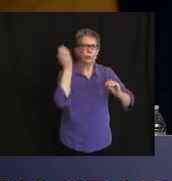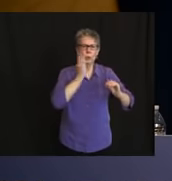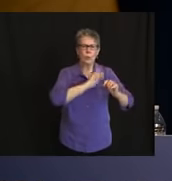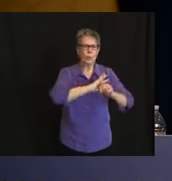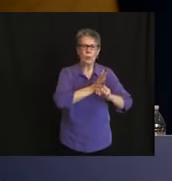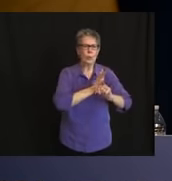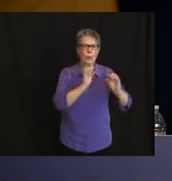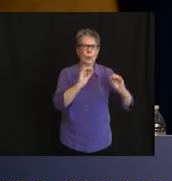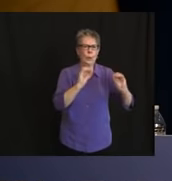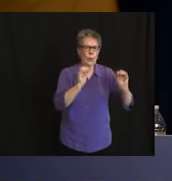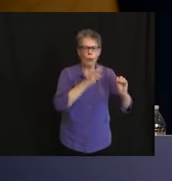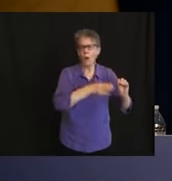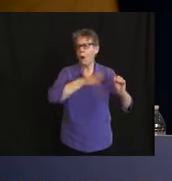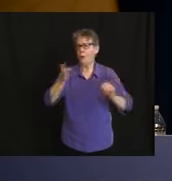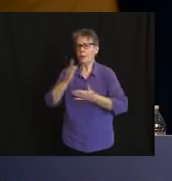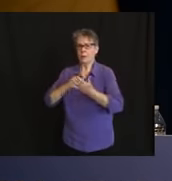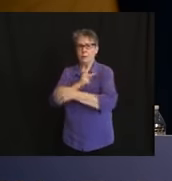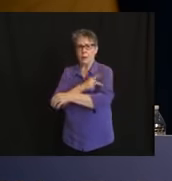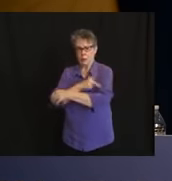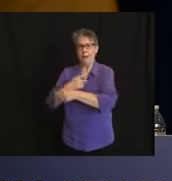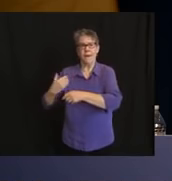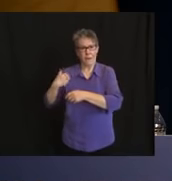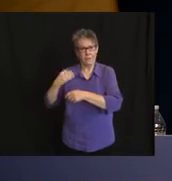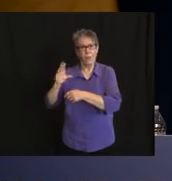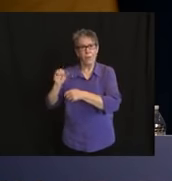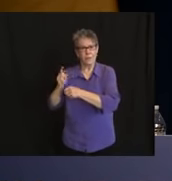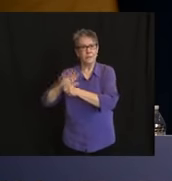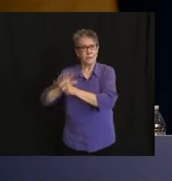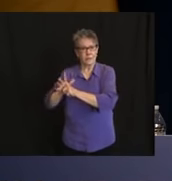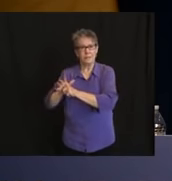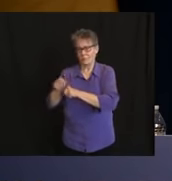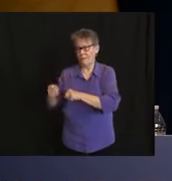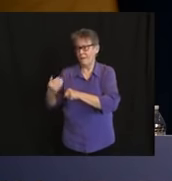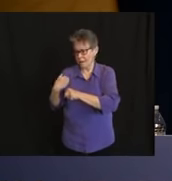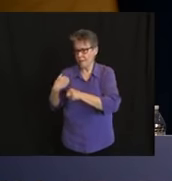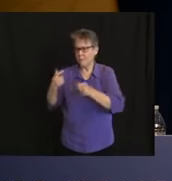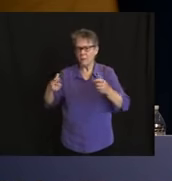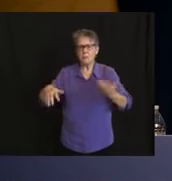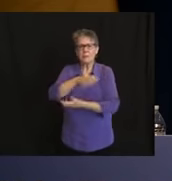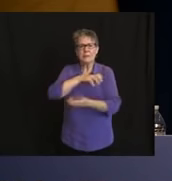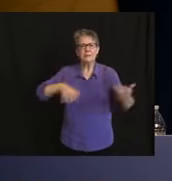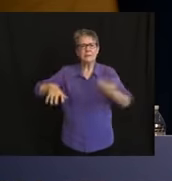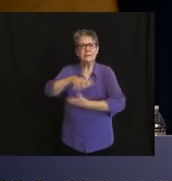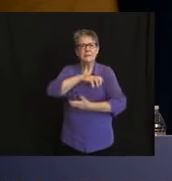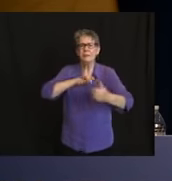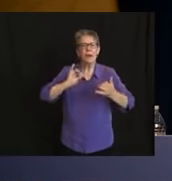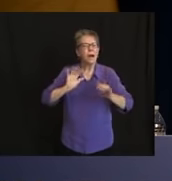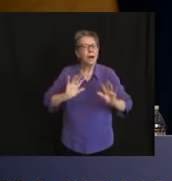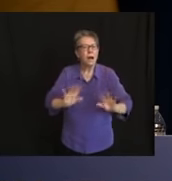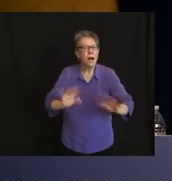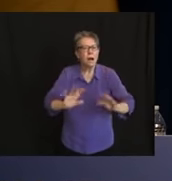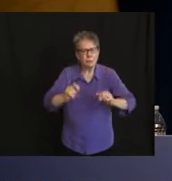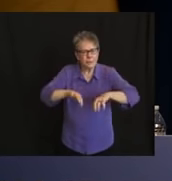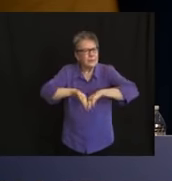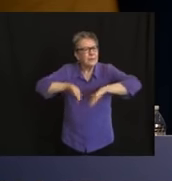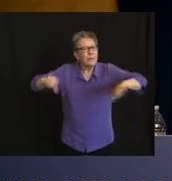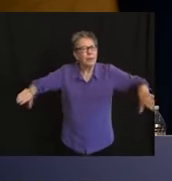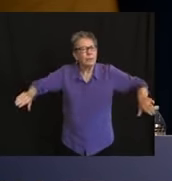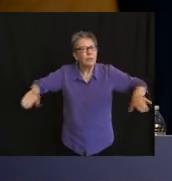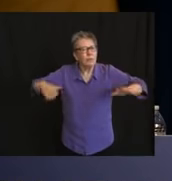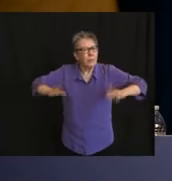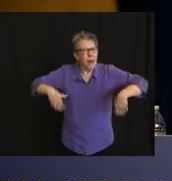a significant reporting of employee mortalities. So that's where I had heard the